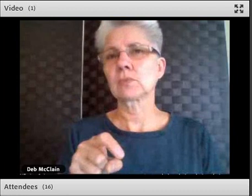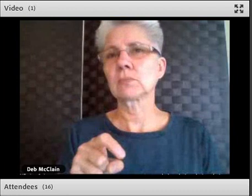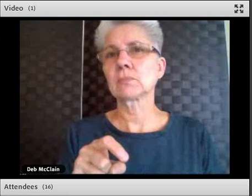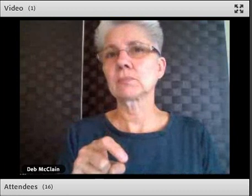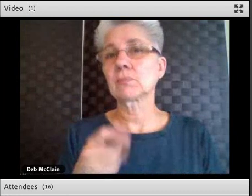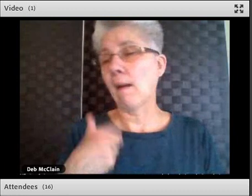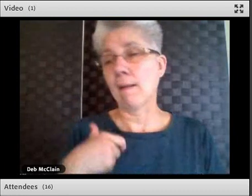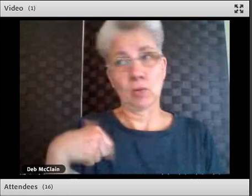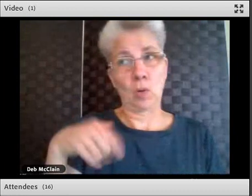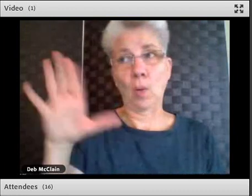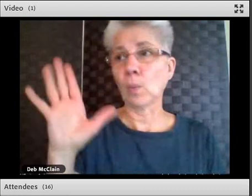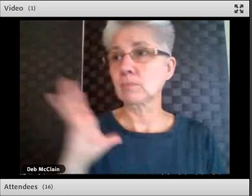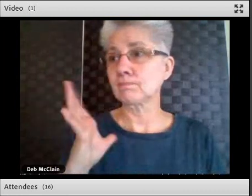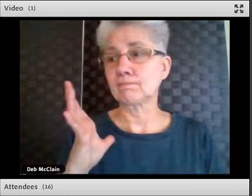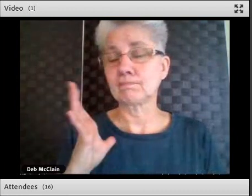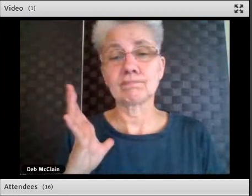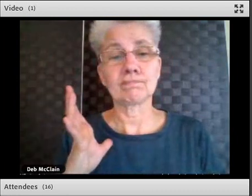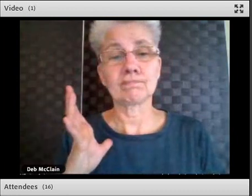I let them go.